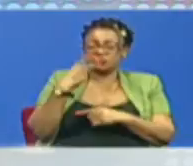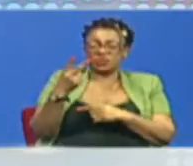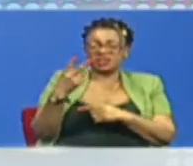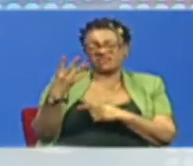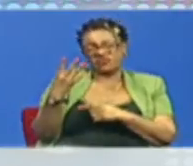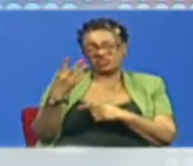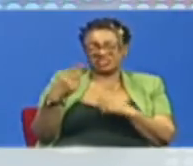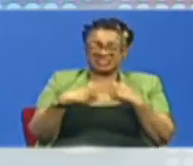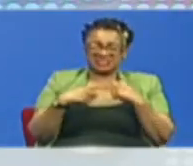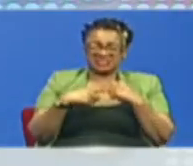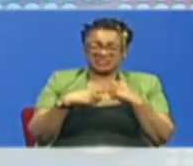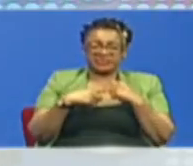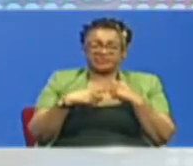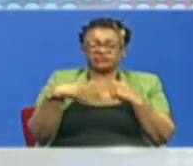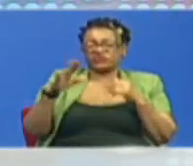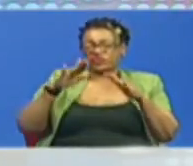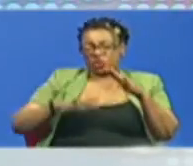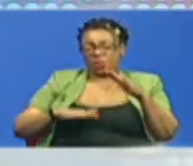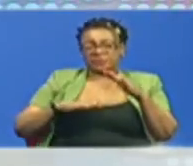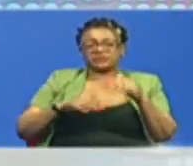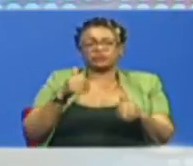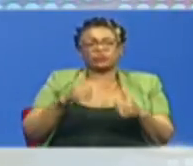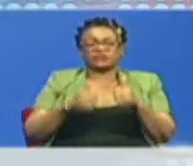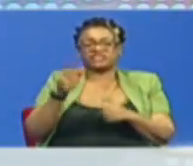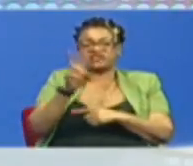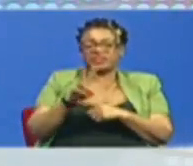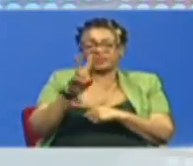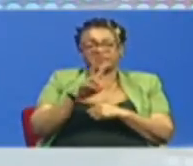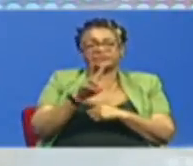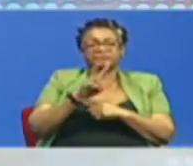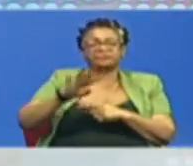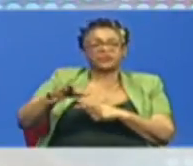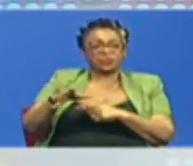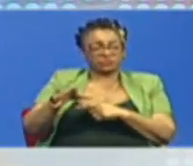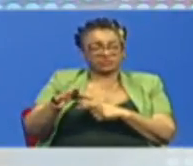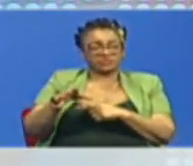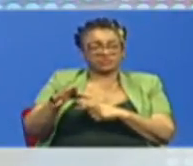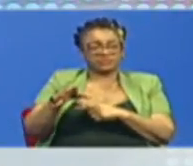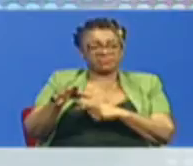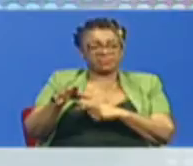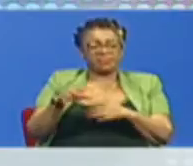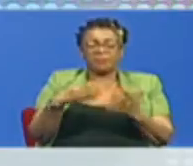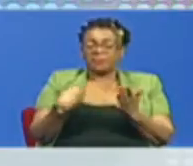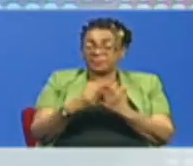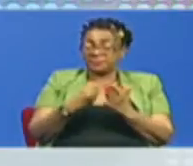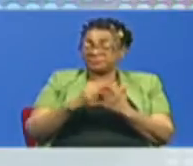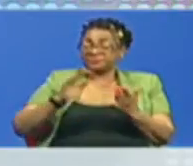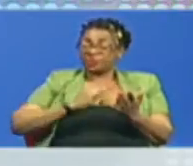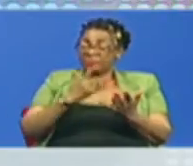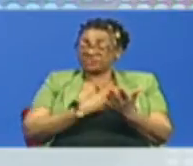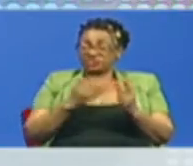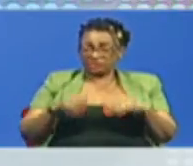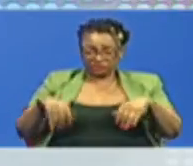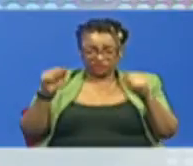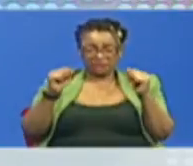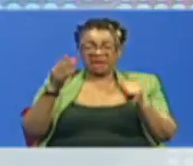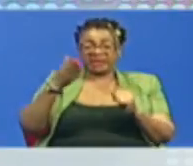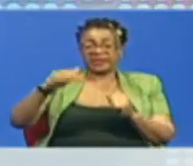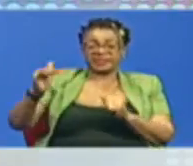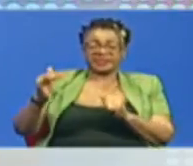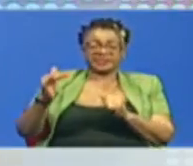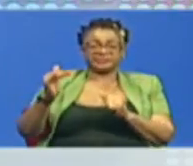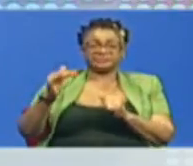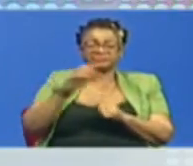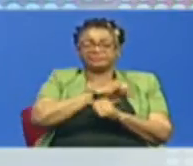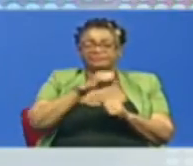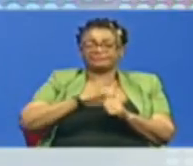million shillings for the lowest, which is Vihiga County. Now, the Finance Committee, chaired by Kirinyaga Senator Charles Kibiro,